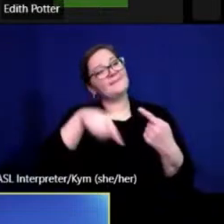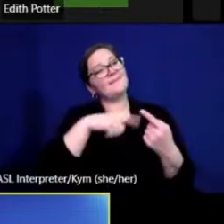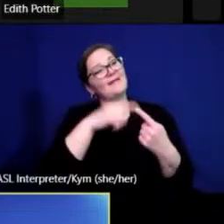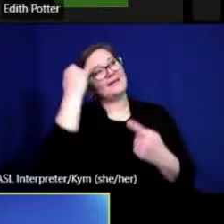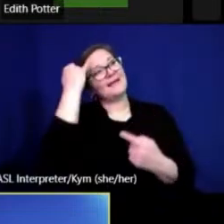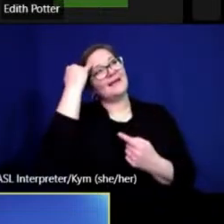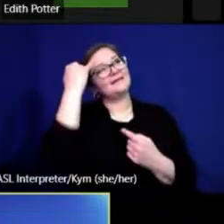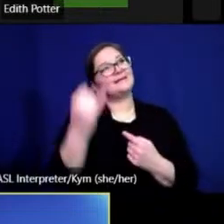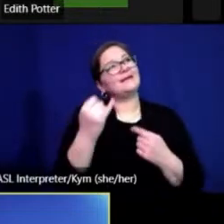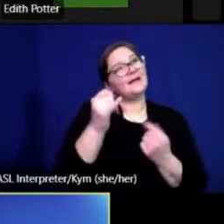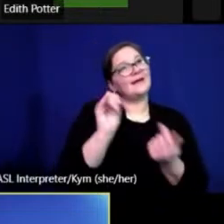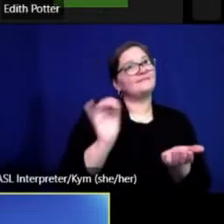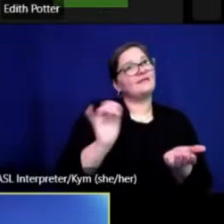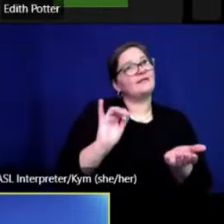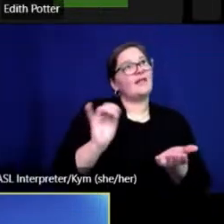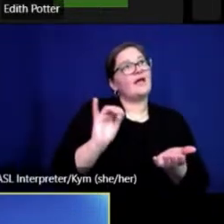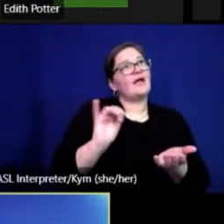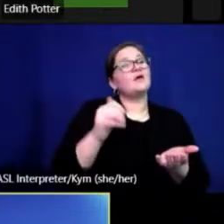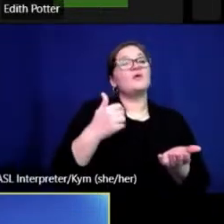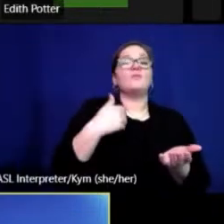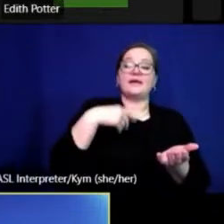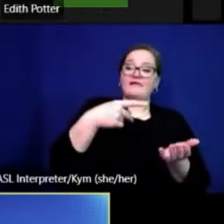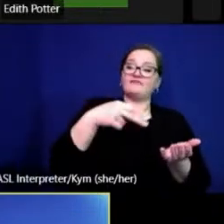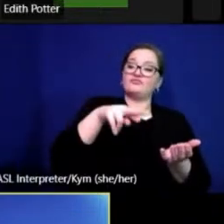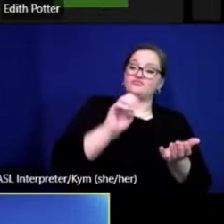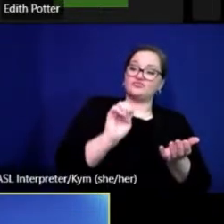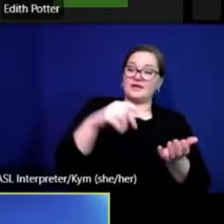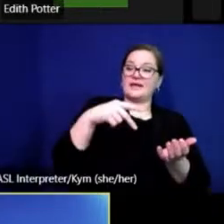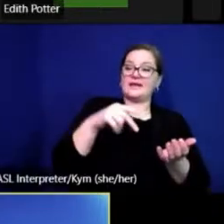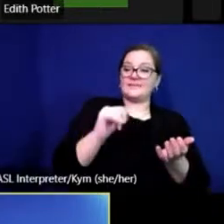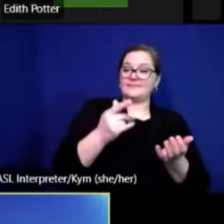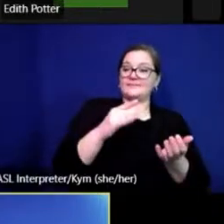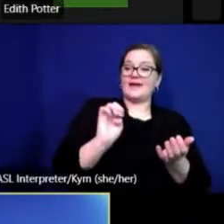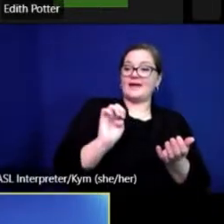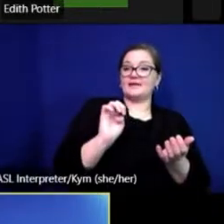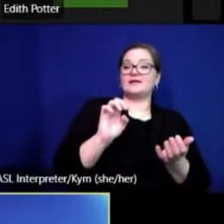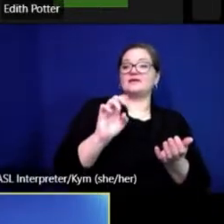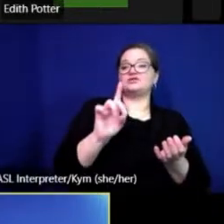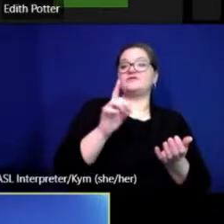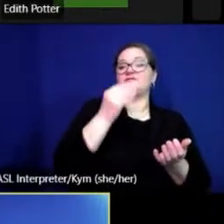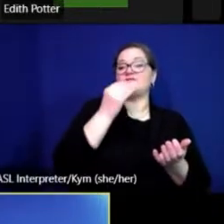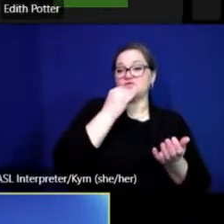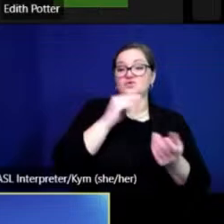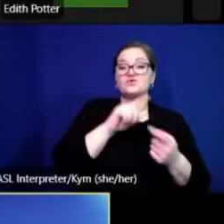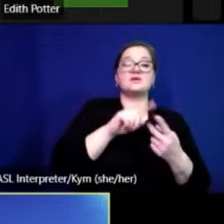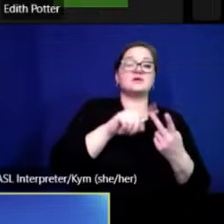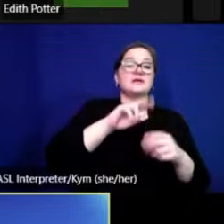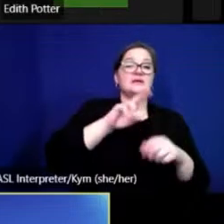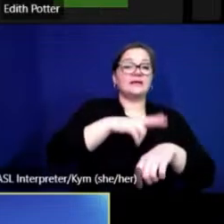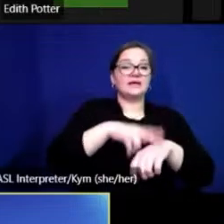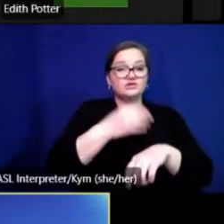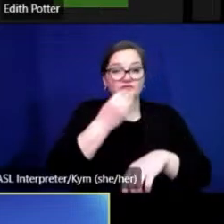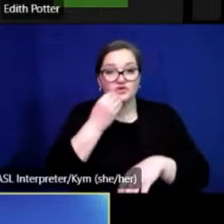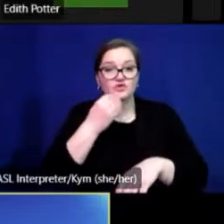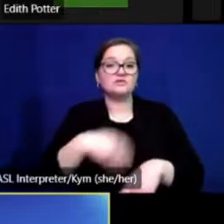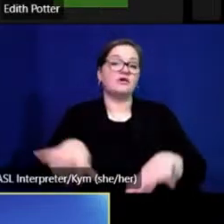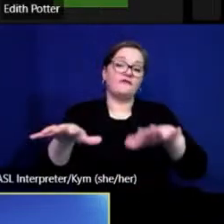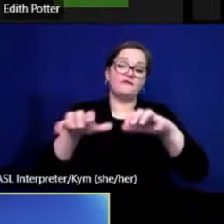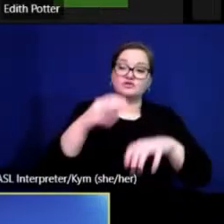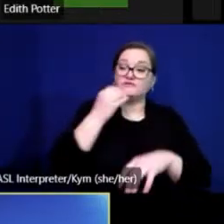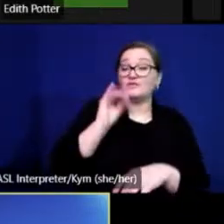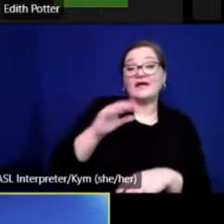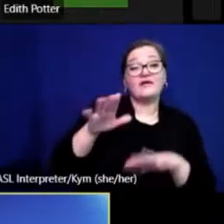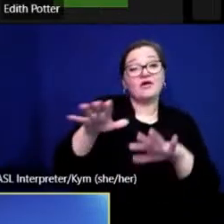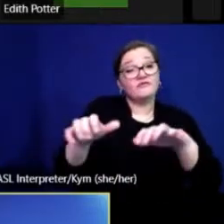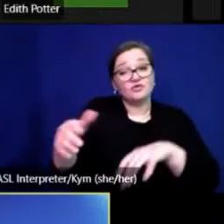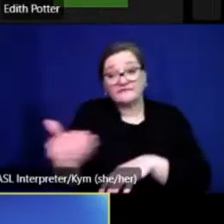like, what we have, the prepackaged food, natural food, frozen food, whether it's, frozen fish,